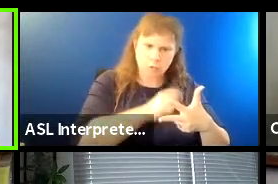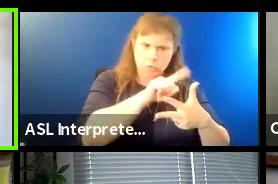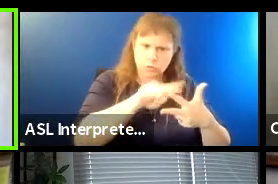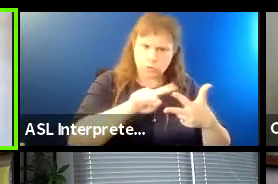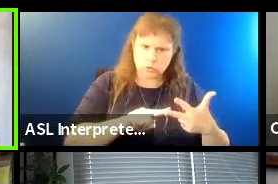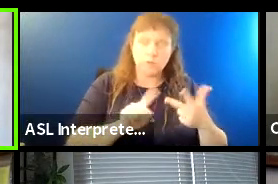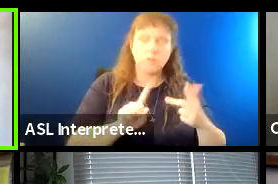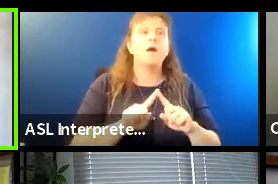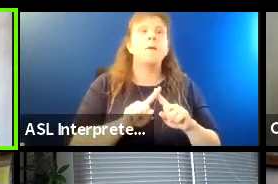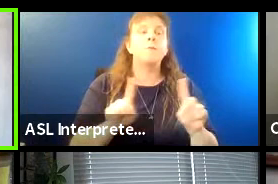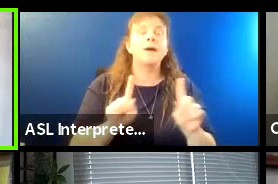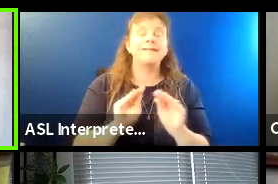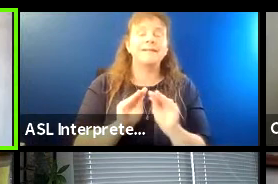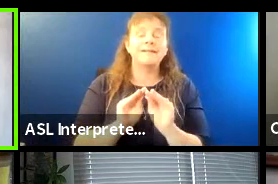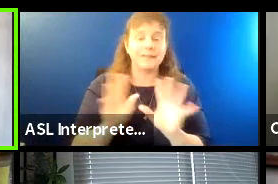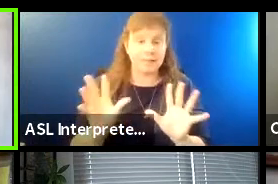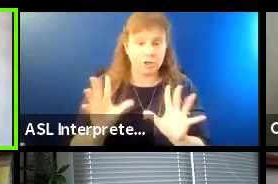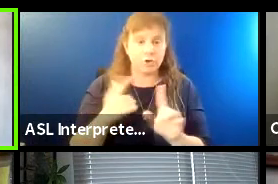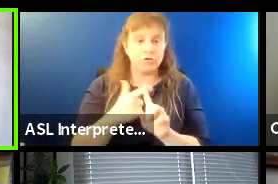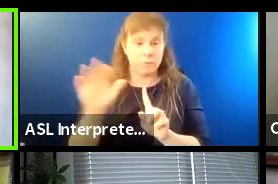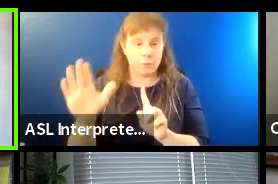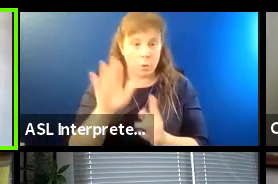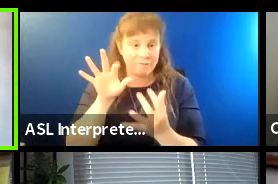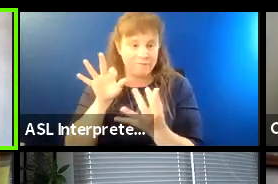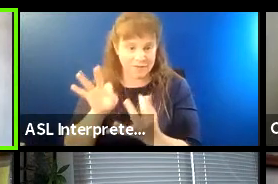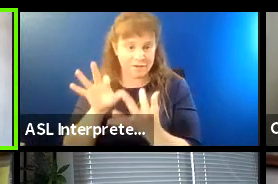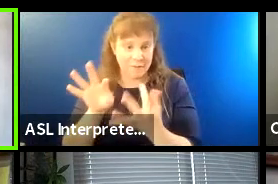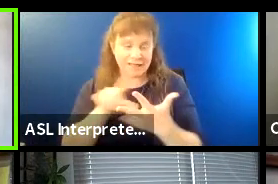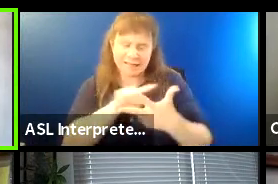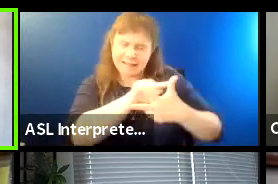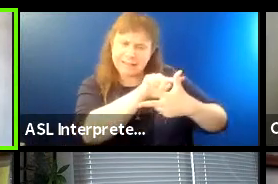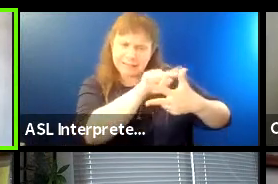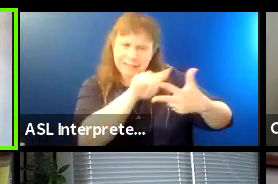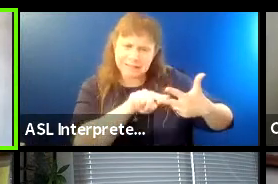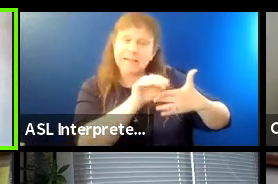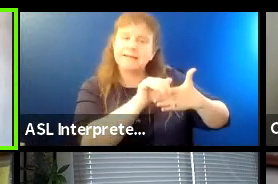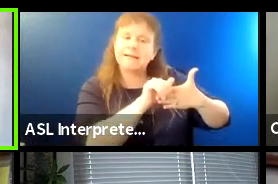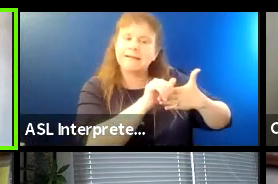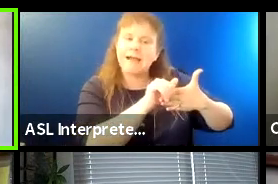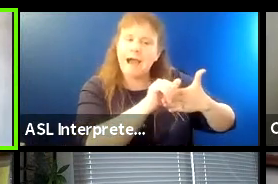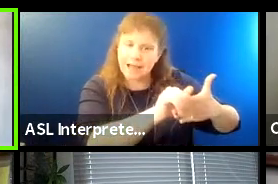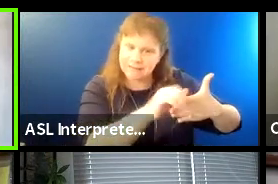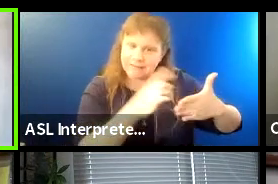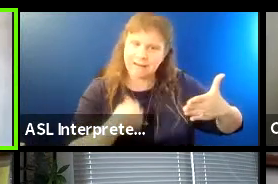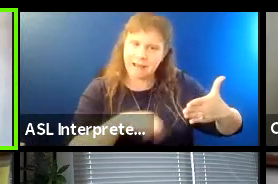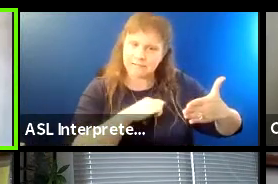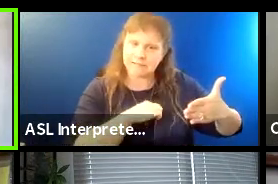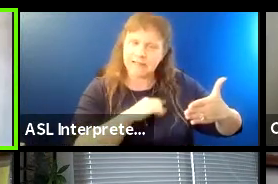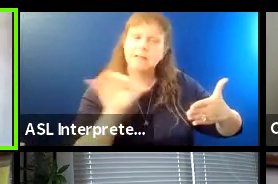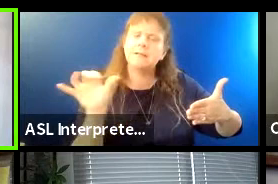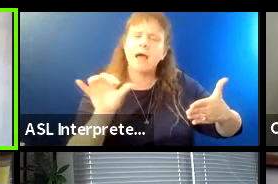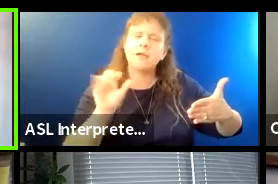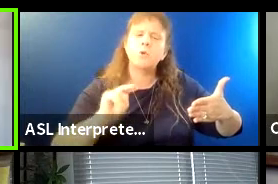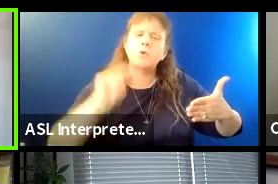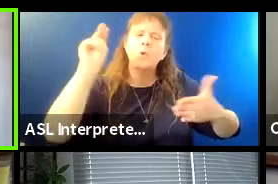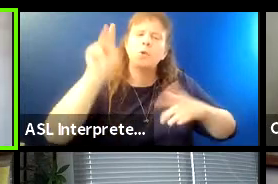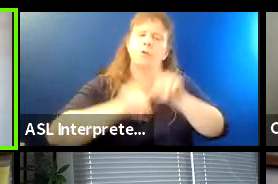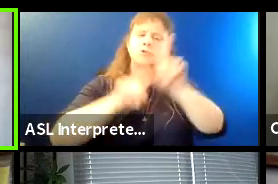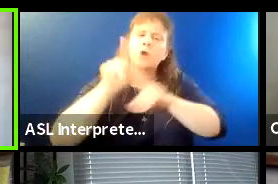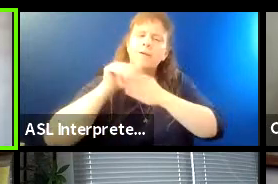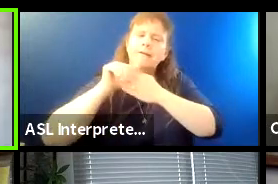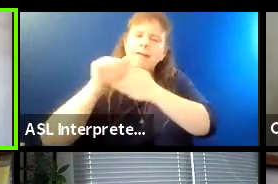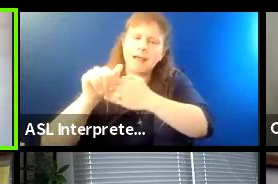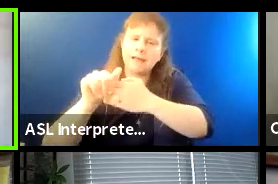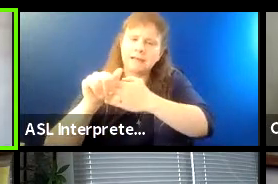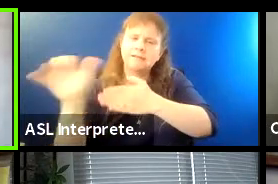your feedback, that they were the guiding North Star as we moved through